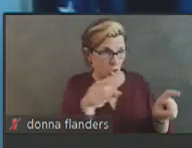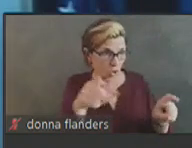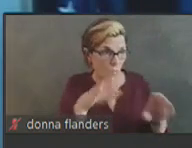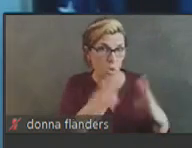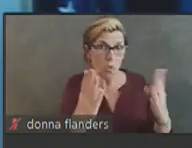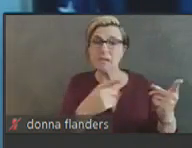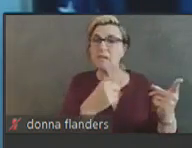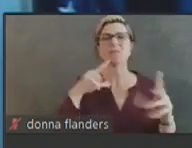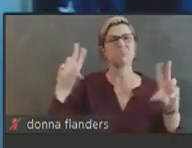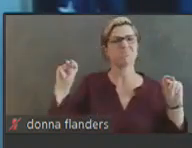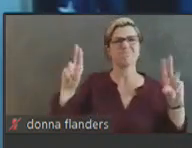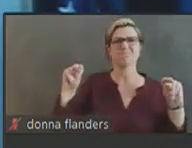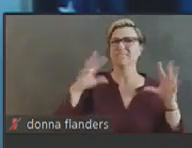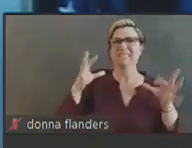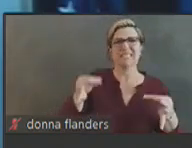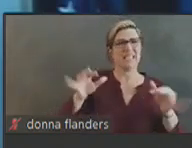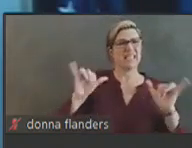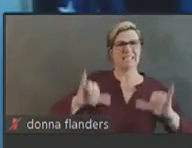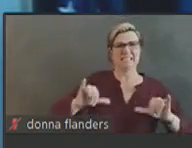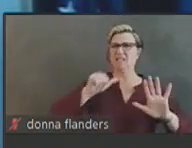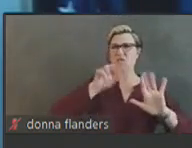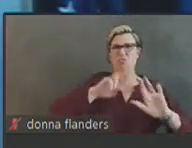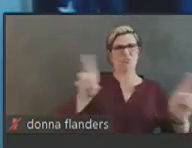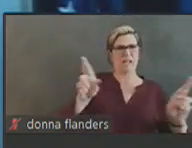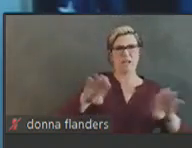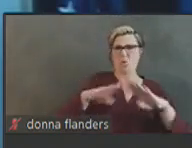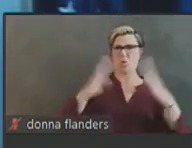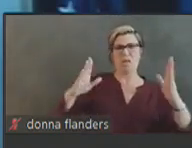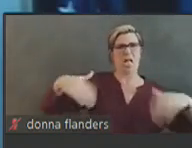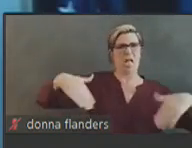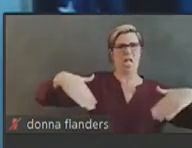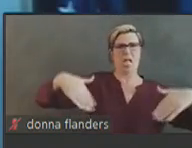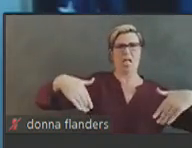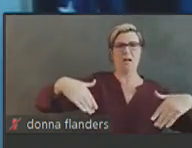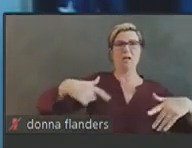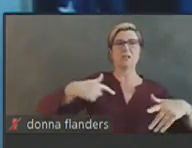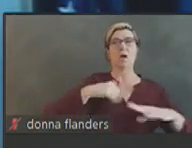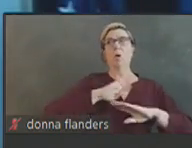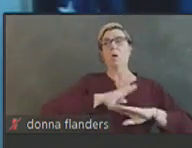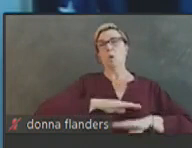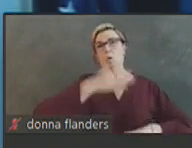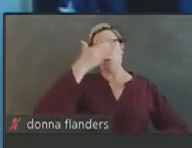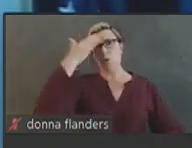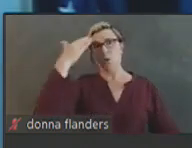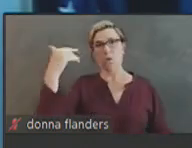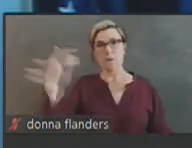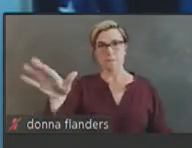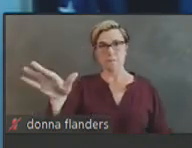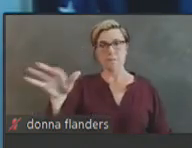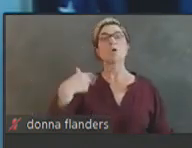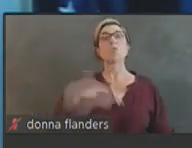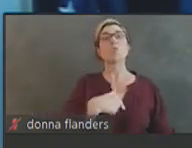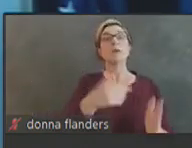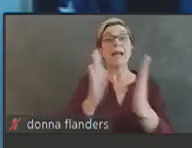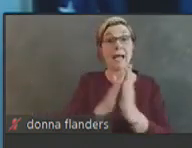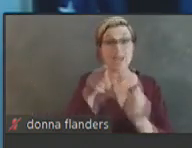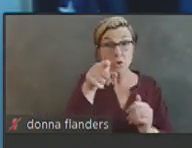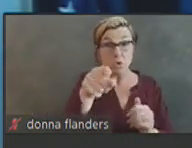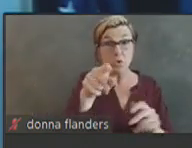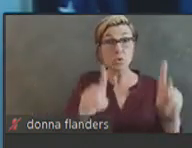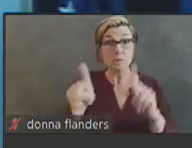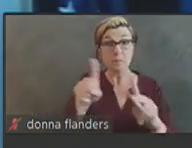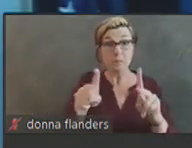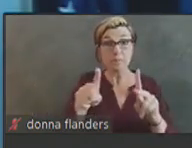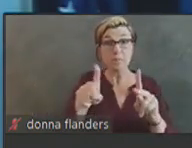to worship remotely. So what we are asking our citizens to do is simply do the right thing. Do not